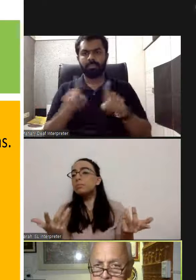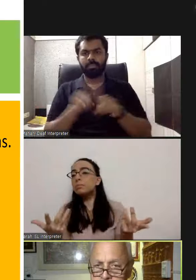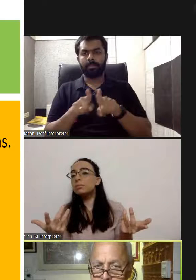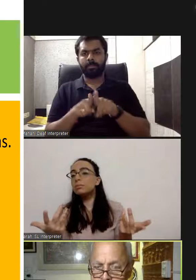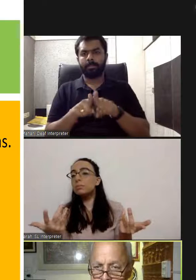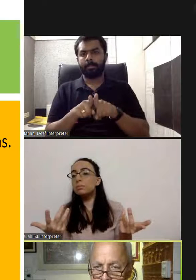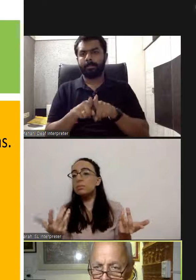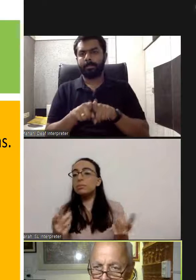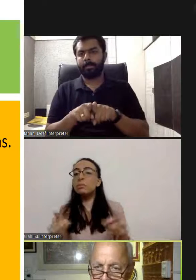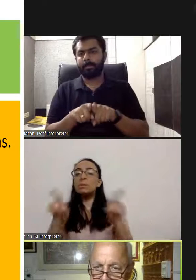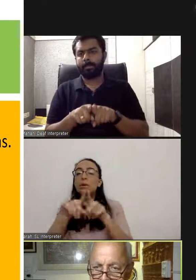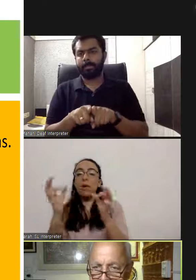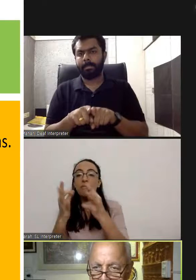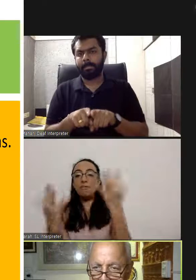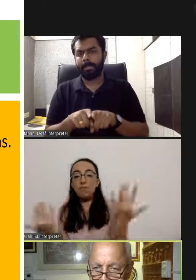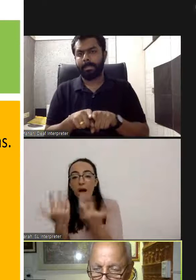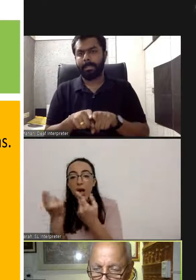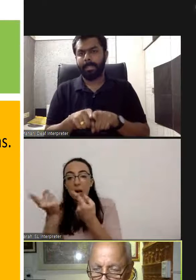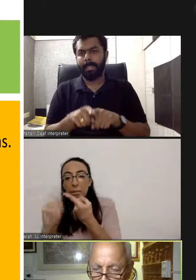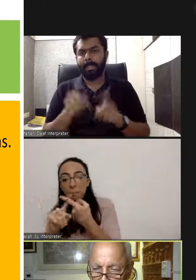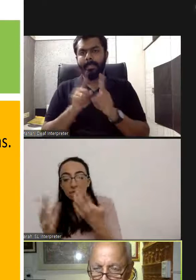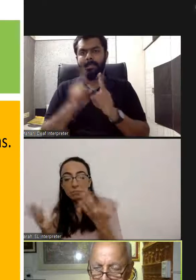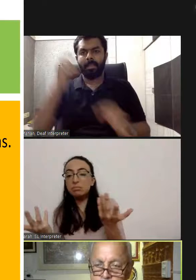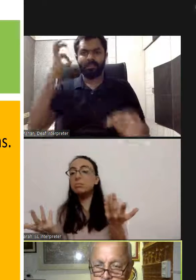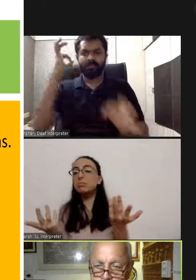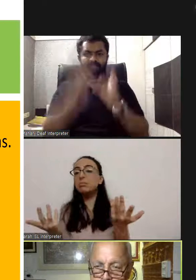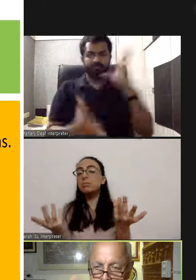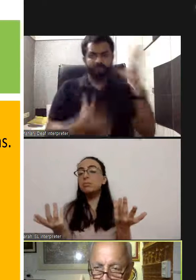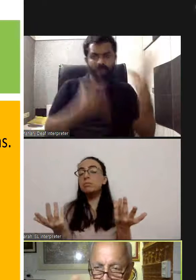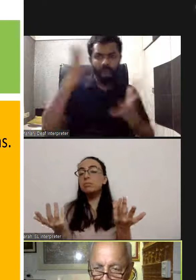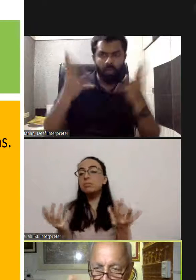disasters or nature-made can